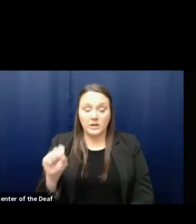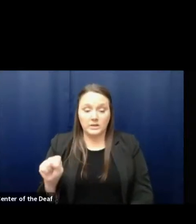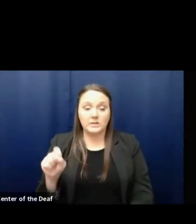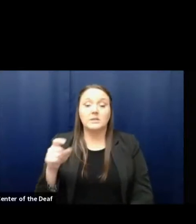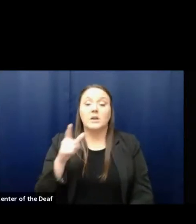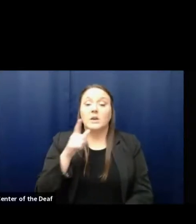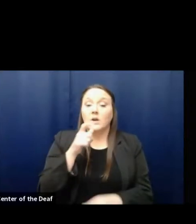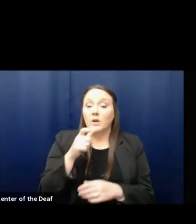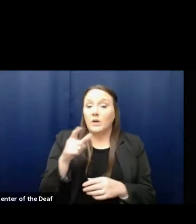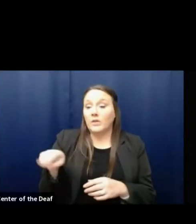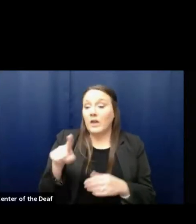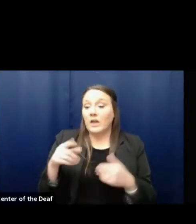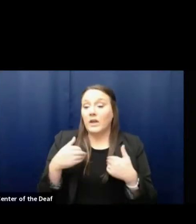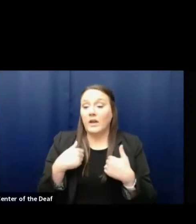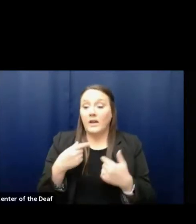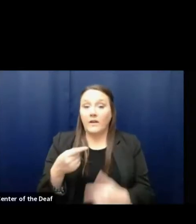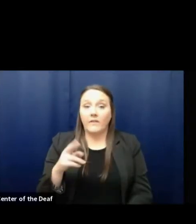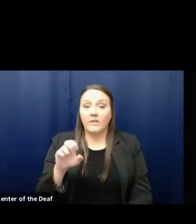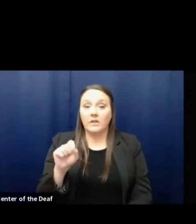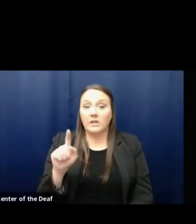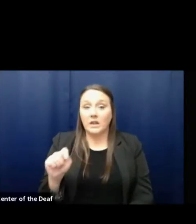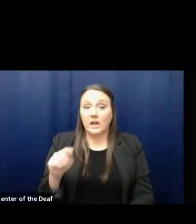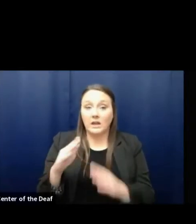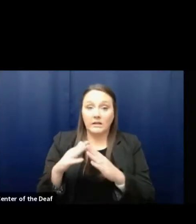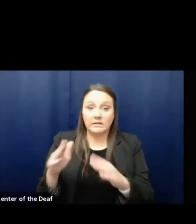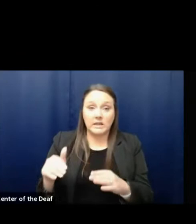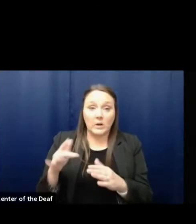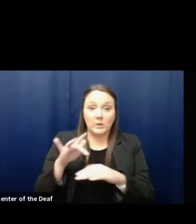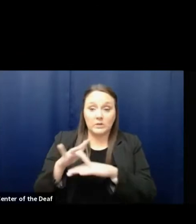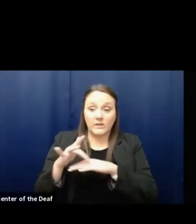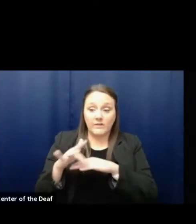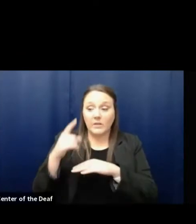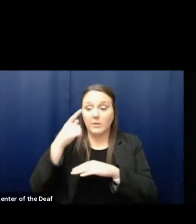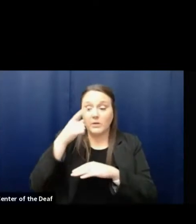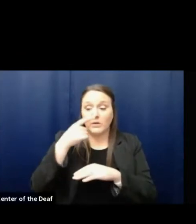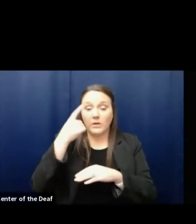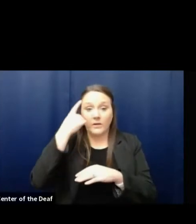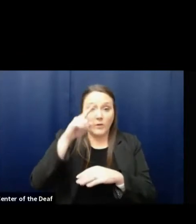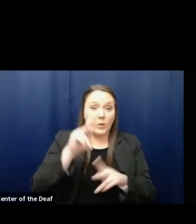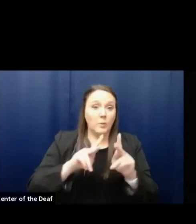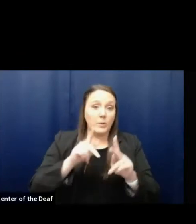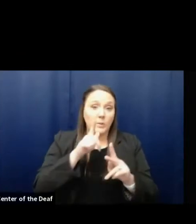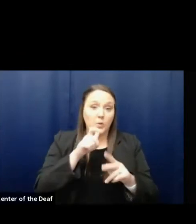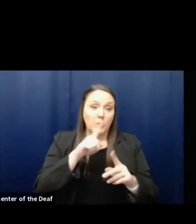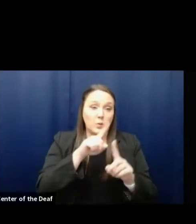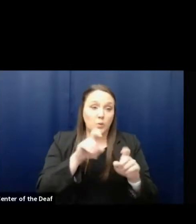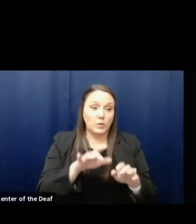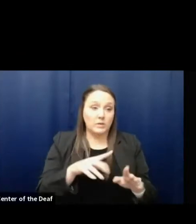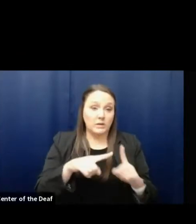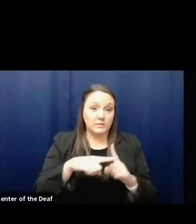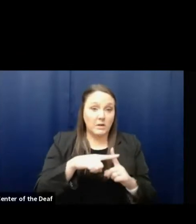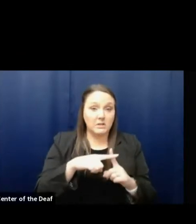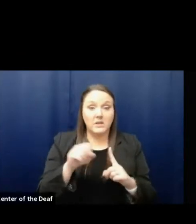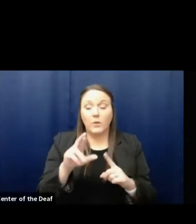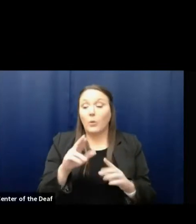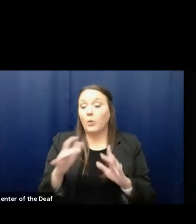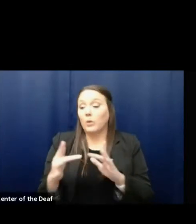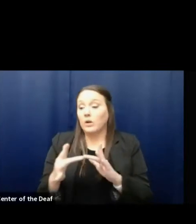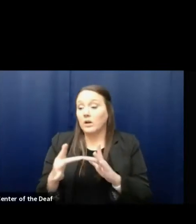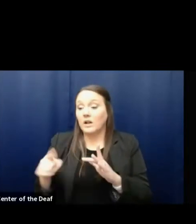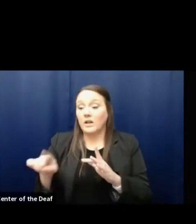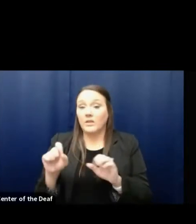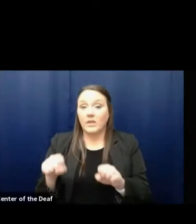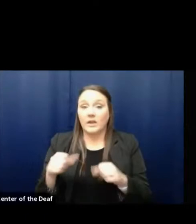the guest house available to help folks that test positive or contacts to cases to have